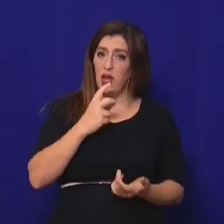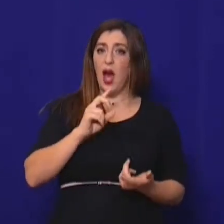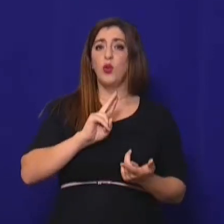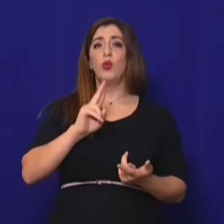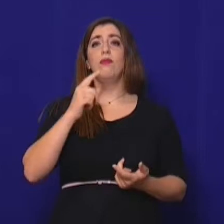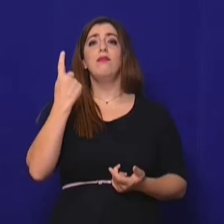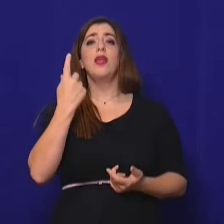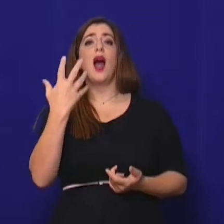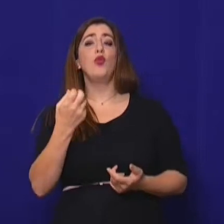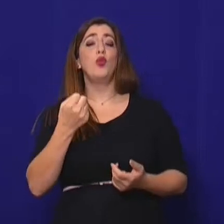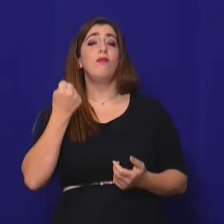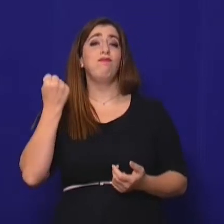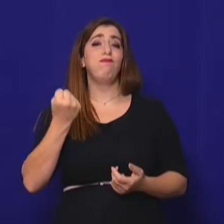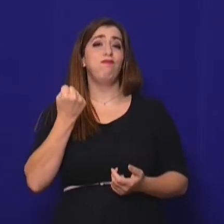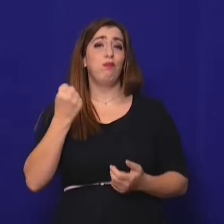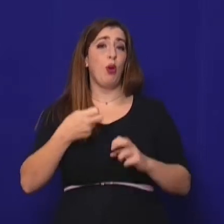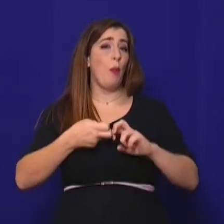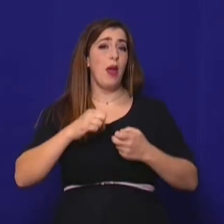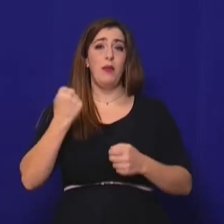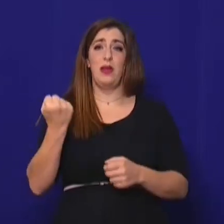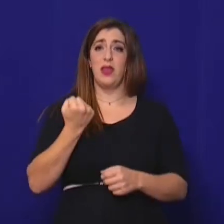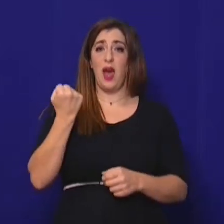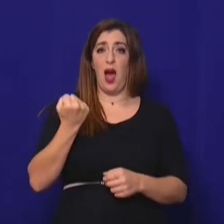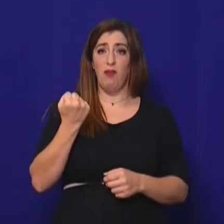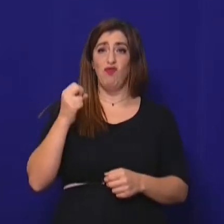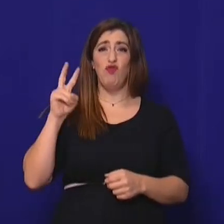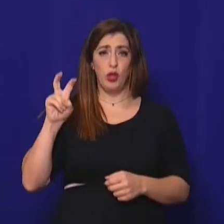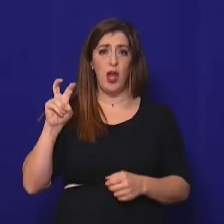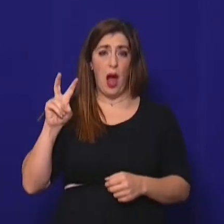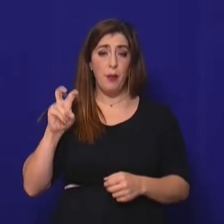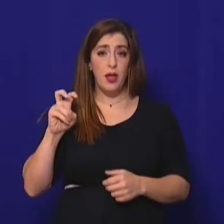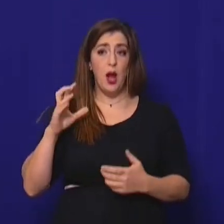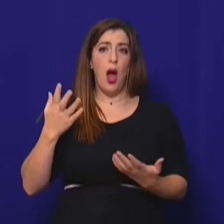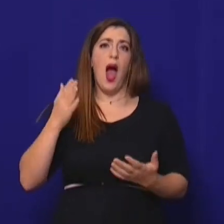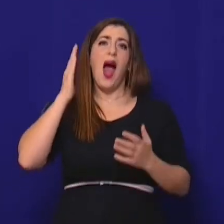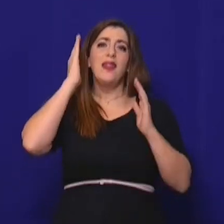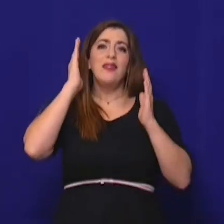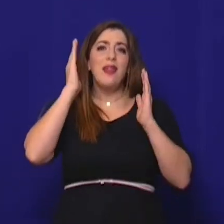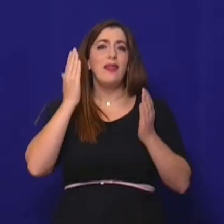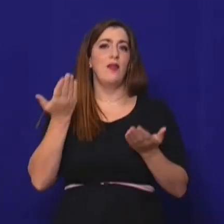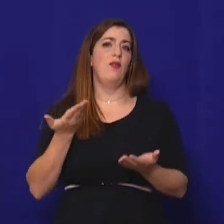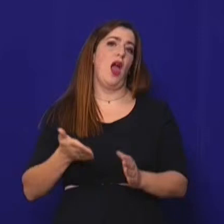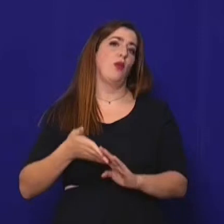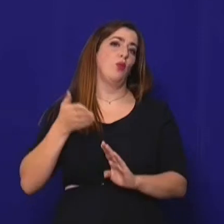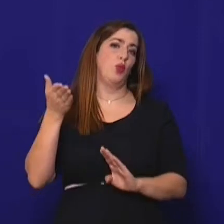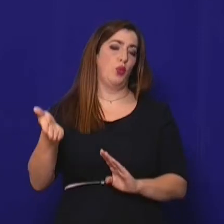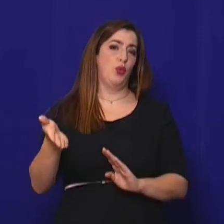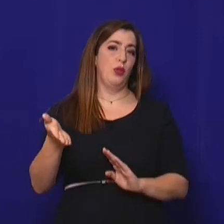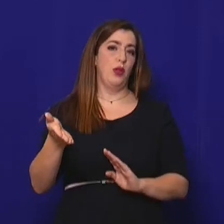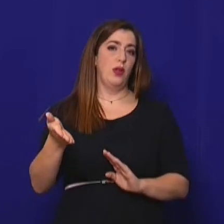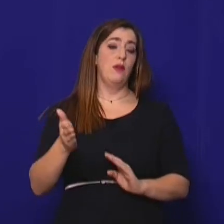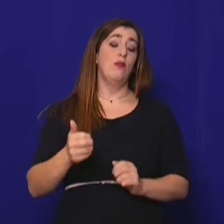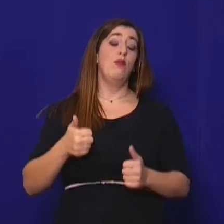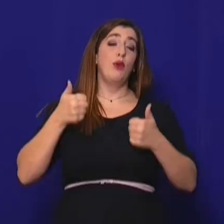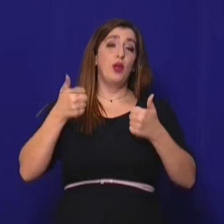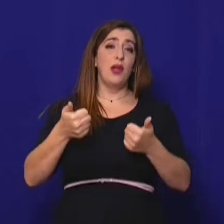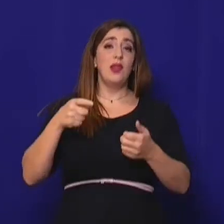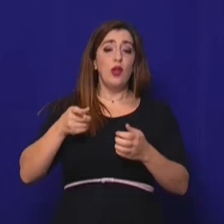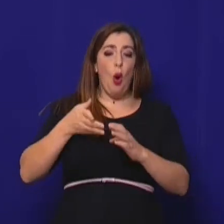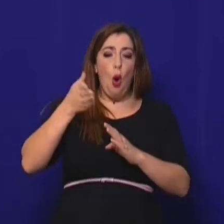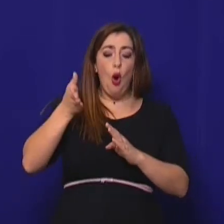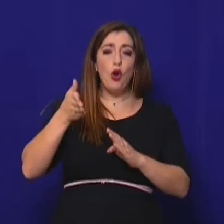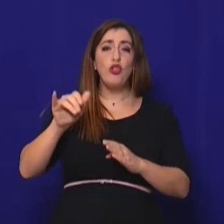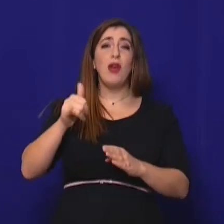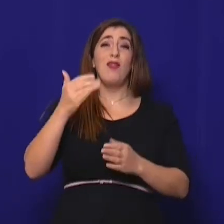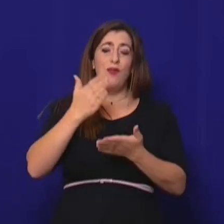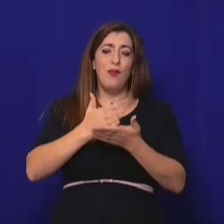jieħdu ħsieb li joqogħdu attenti fejn huma jmorru jekk huma għandhom il-vera bżonn u dejjem jażlu postijiet